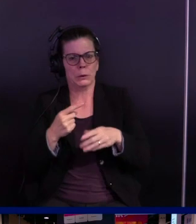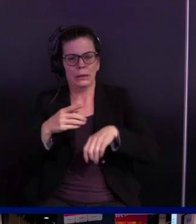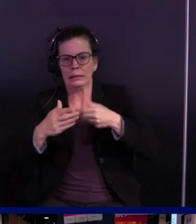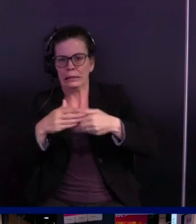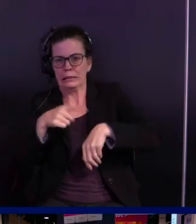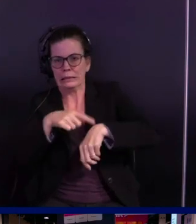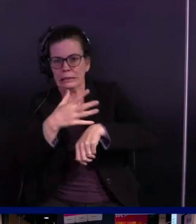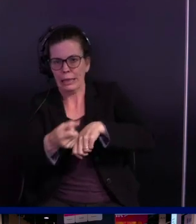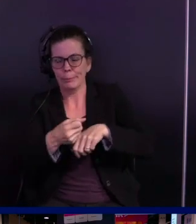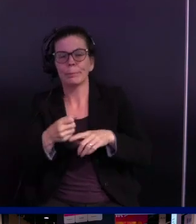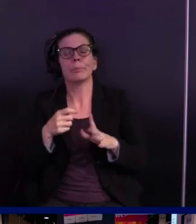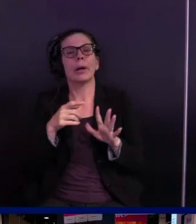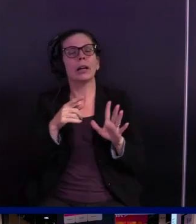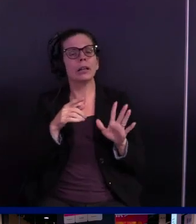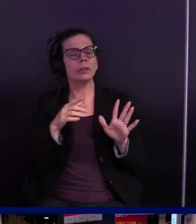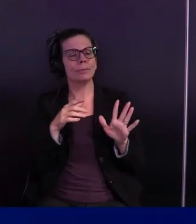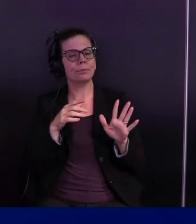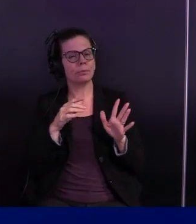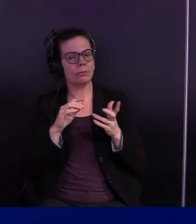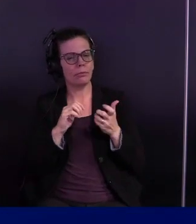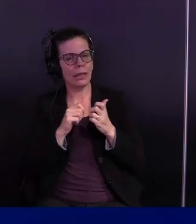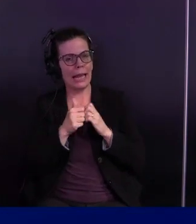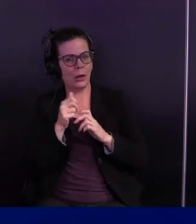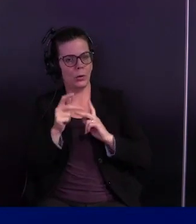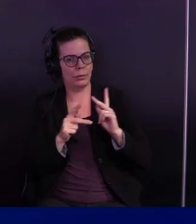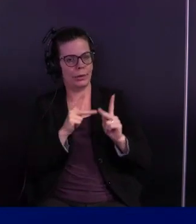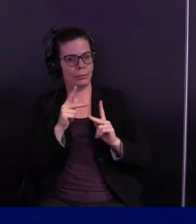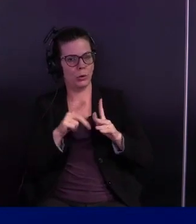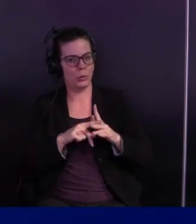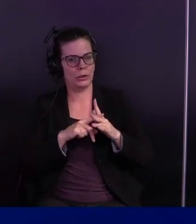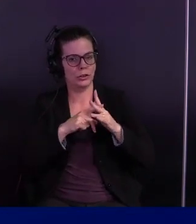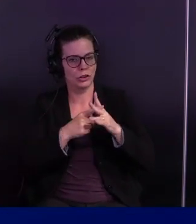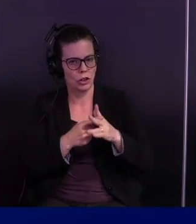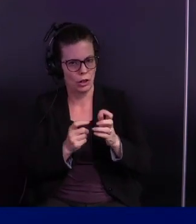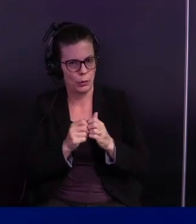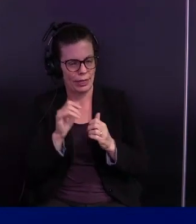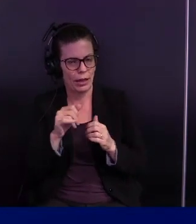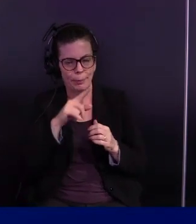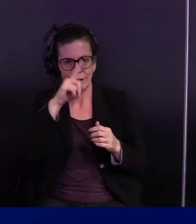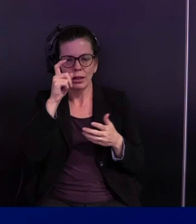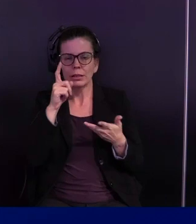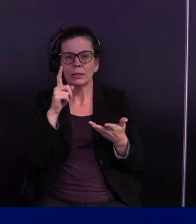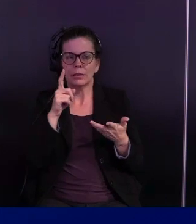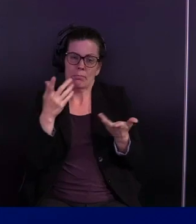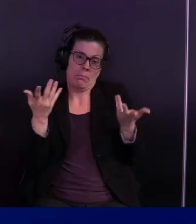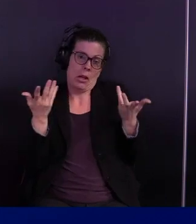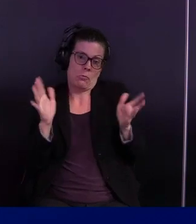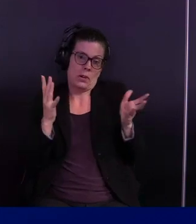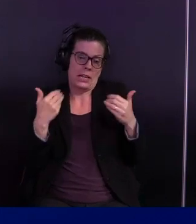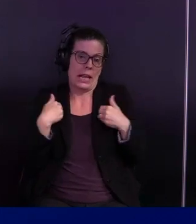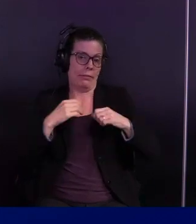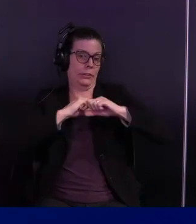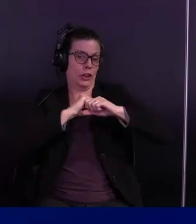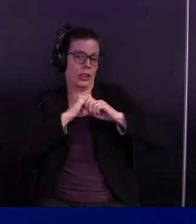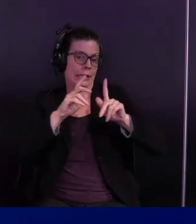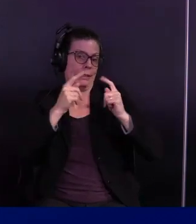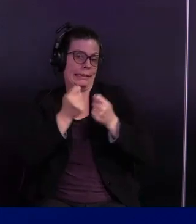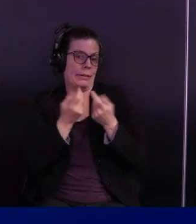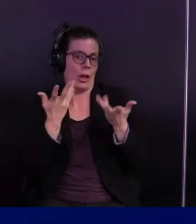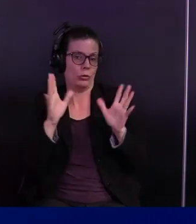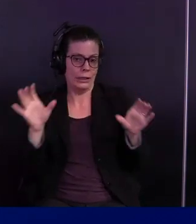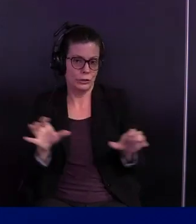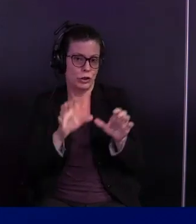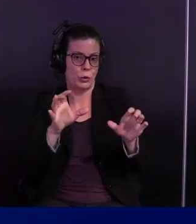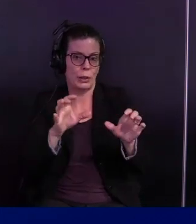time. So how do folks get started on this? Because they may already have a security team already